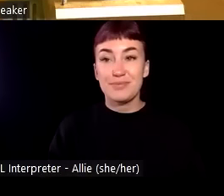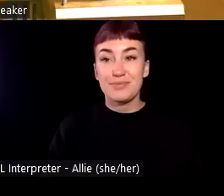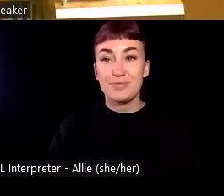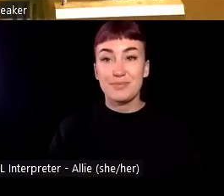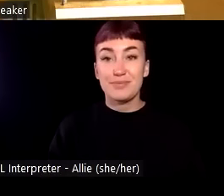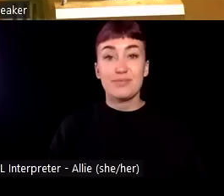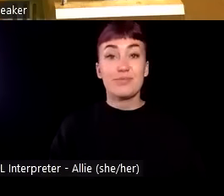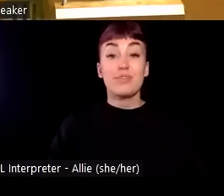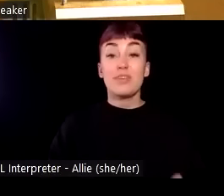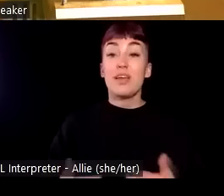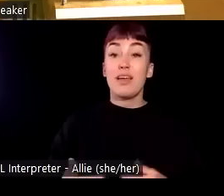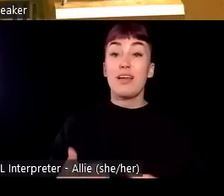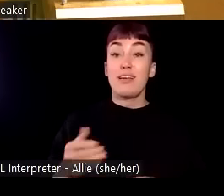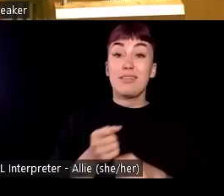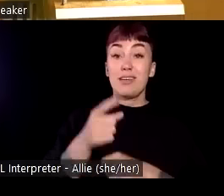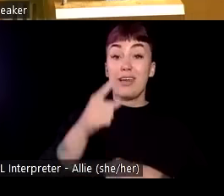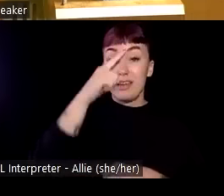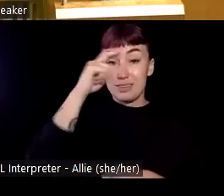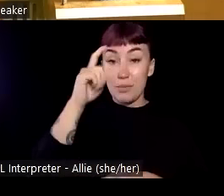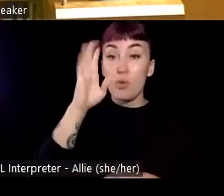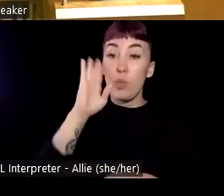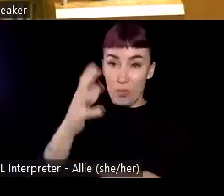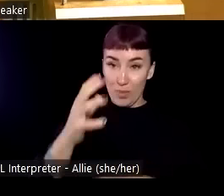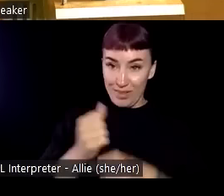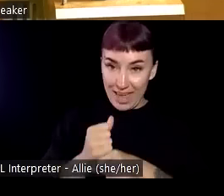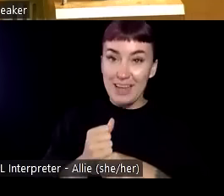Next summer, we're going to medal.